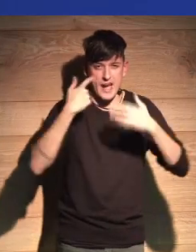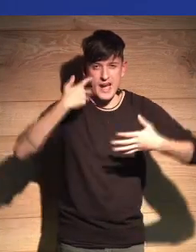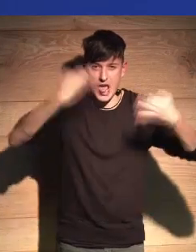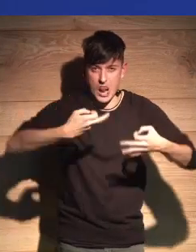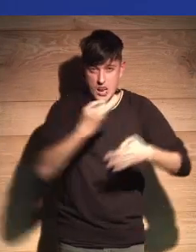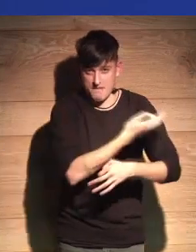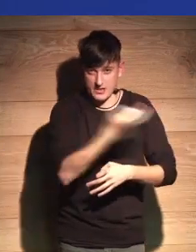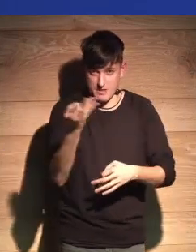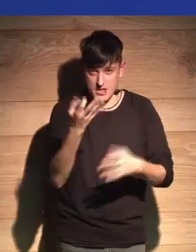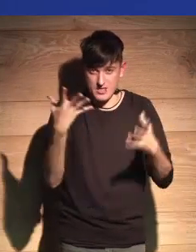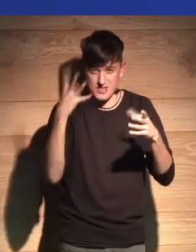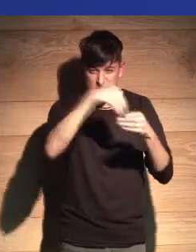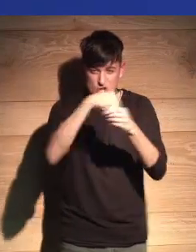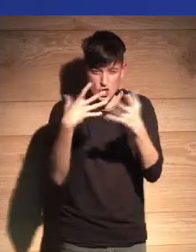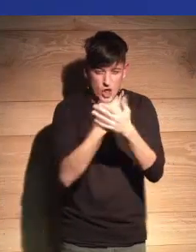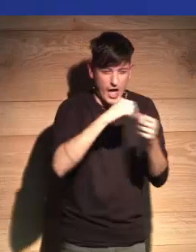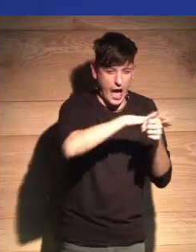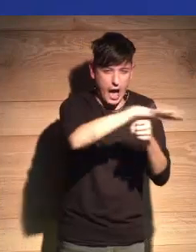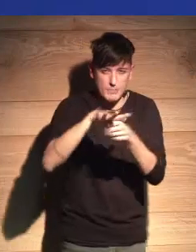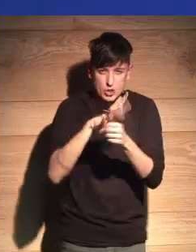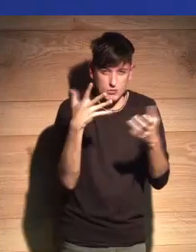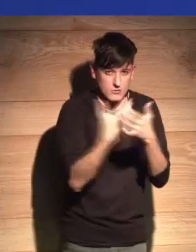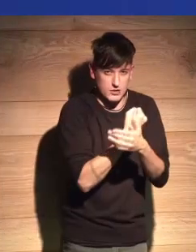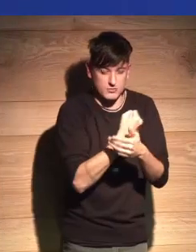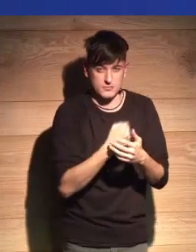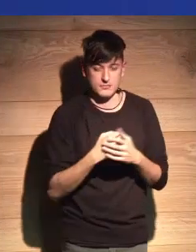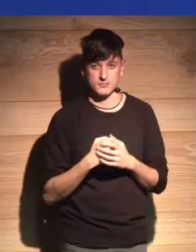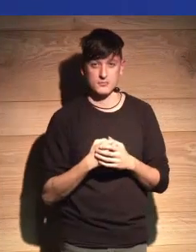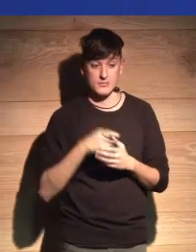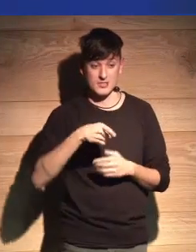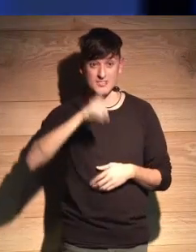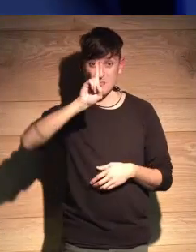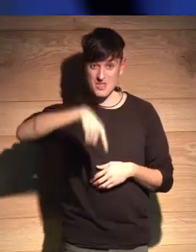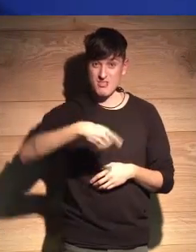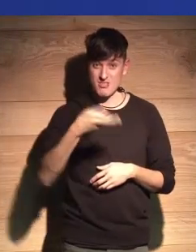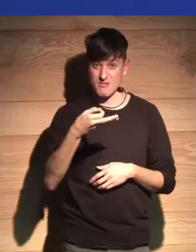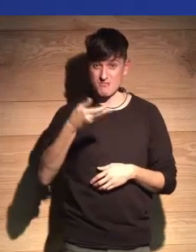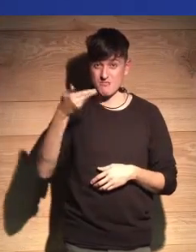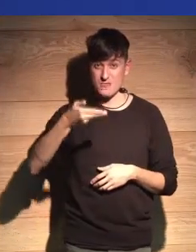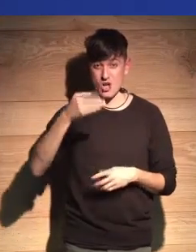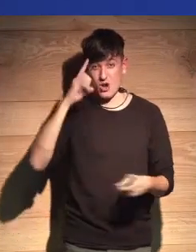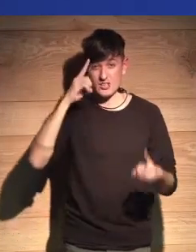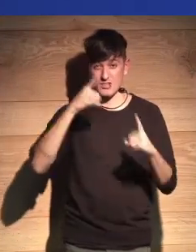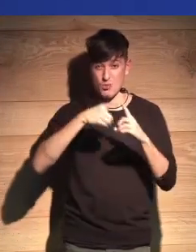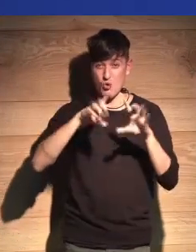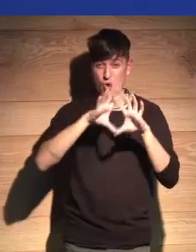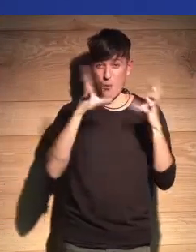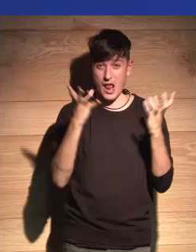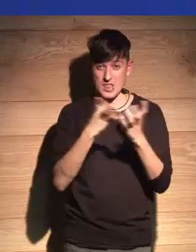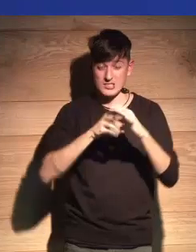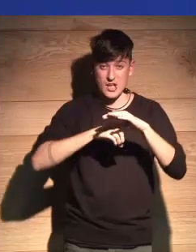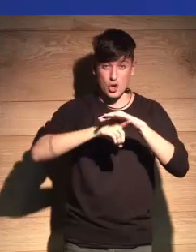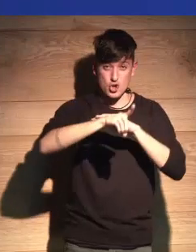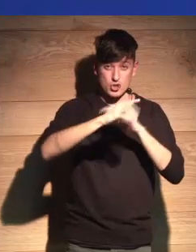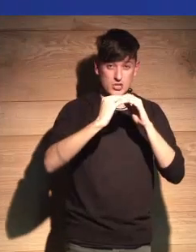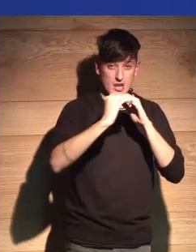challenges to achieve real and effective equality in all areas of life. Here we have a global